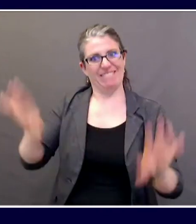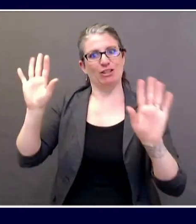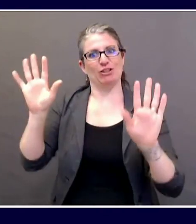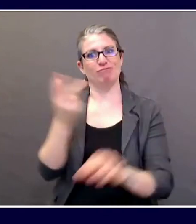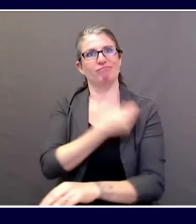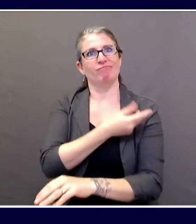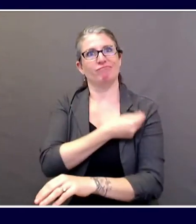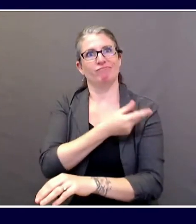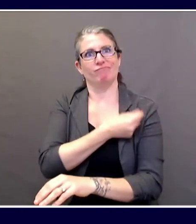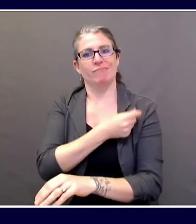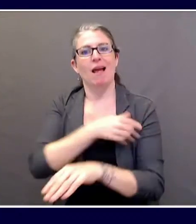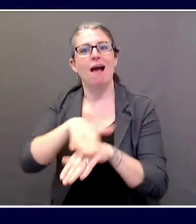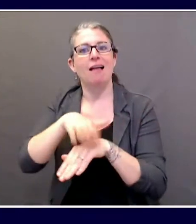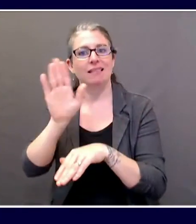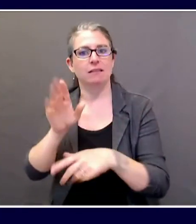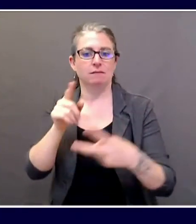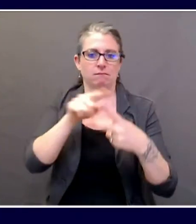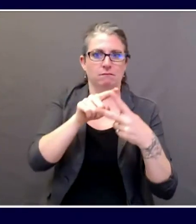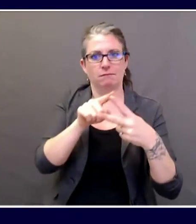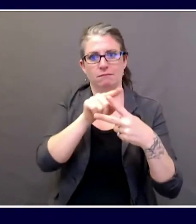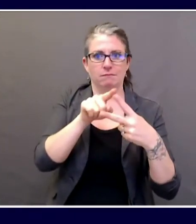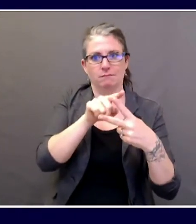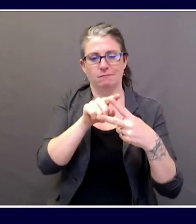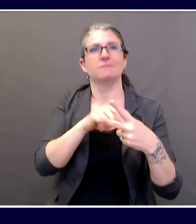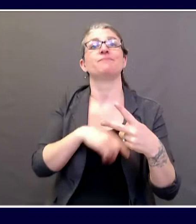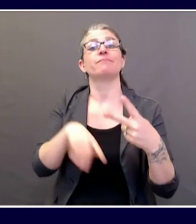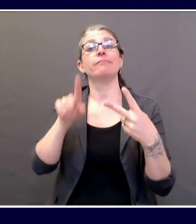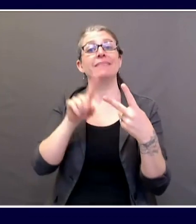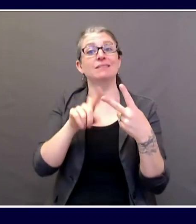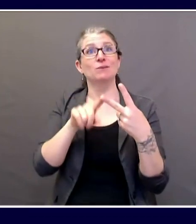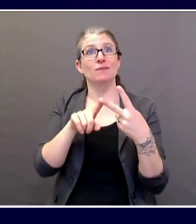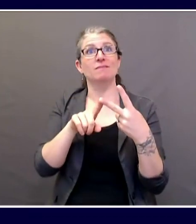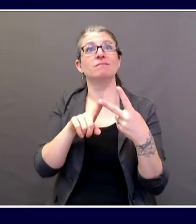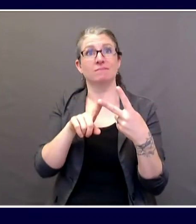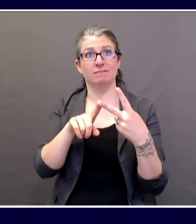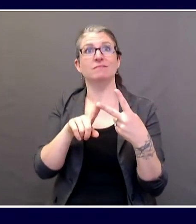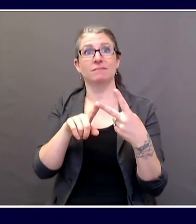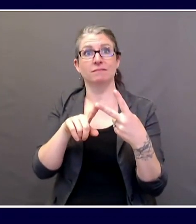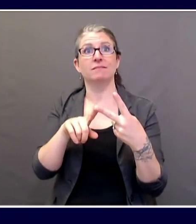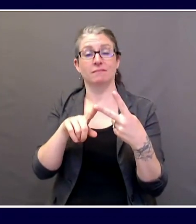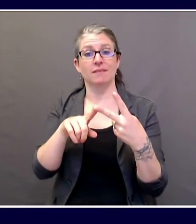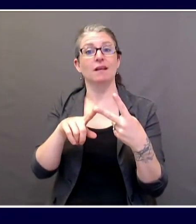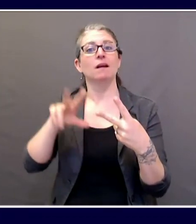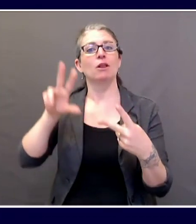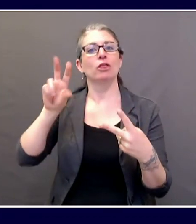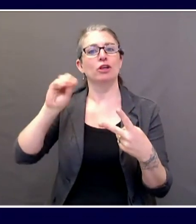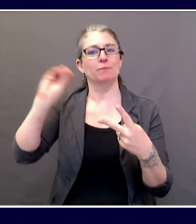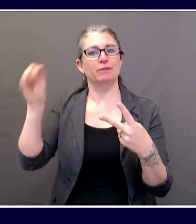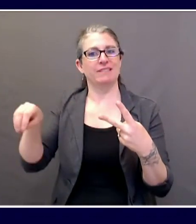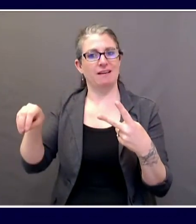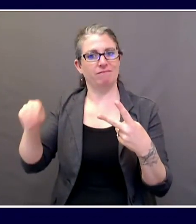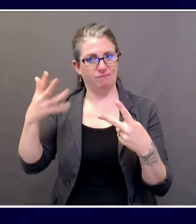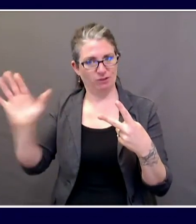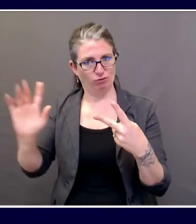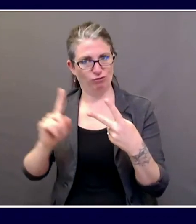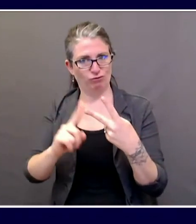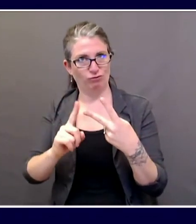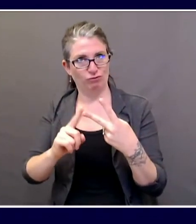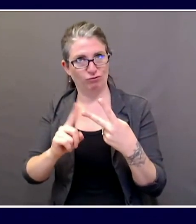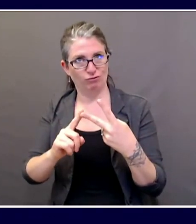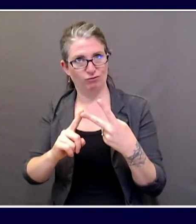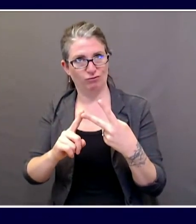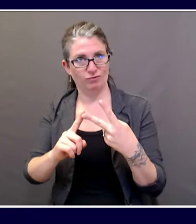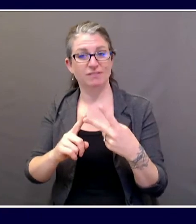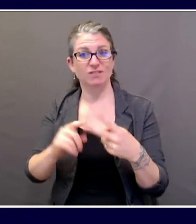first dose. And over 30%, almost 1 in 3 of Maine people 16 and